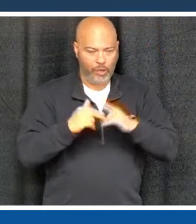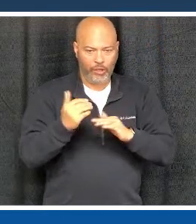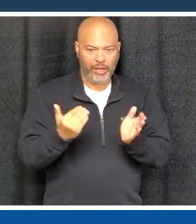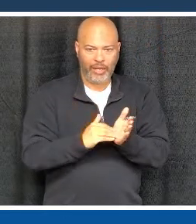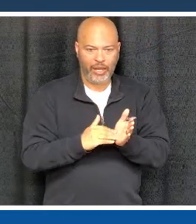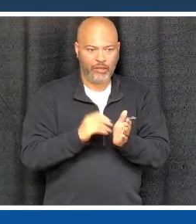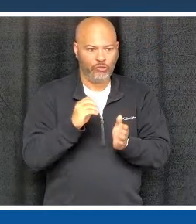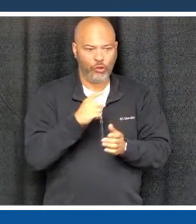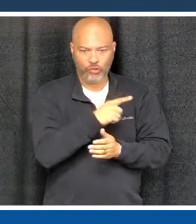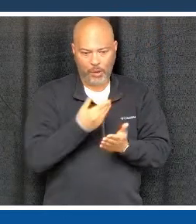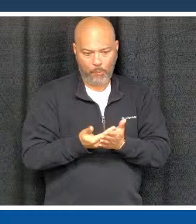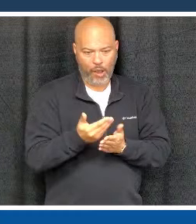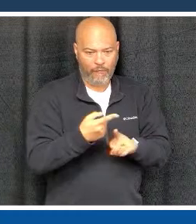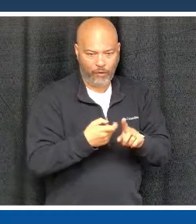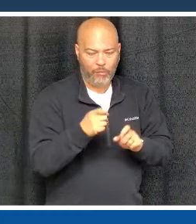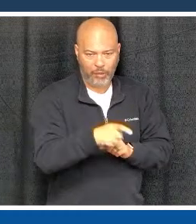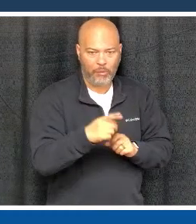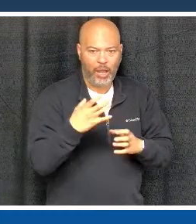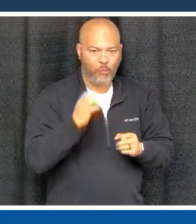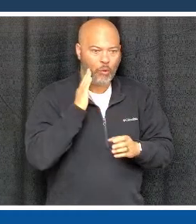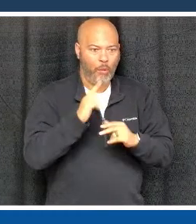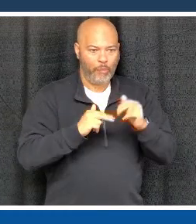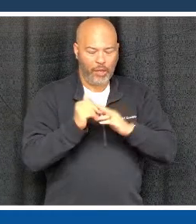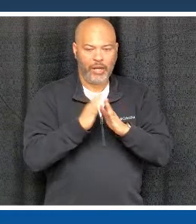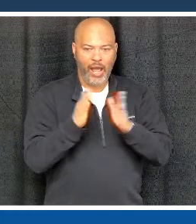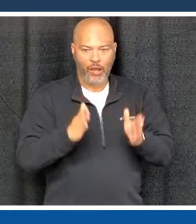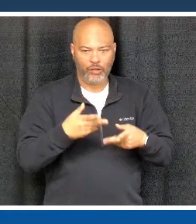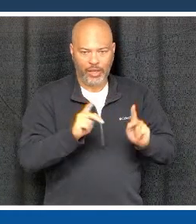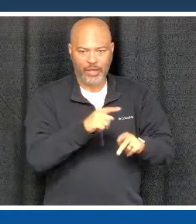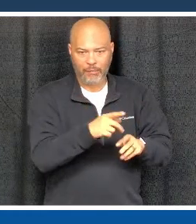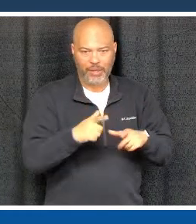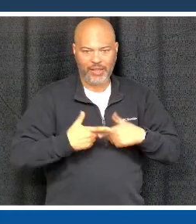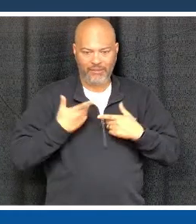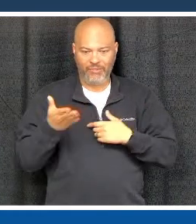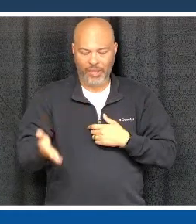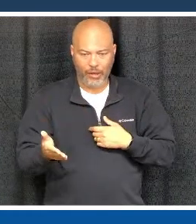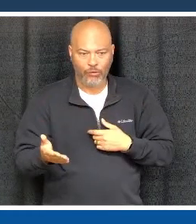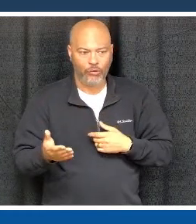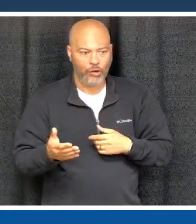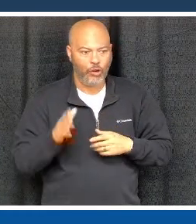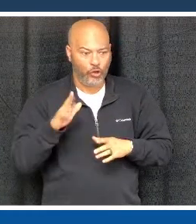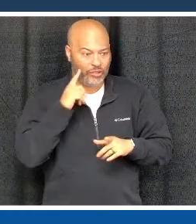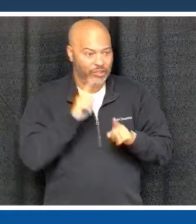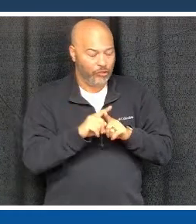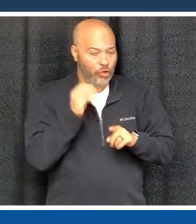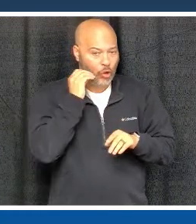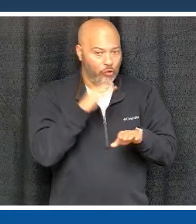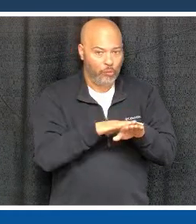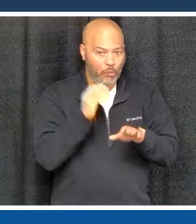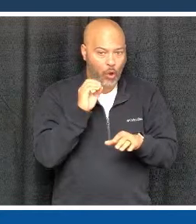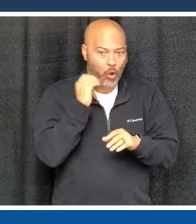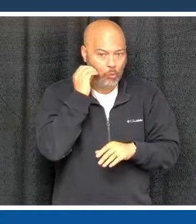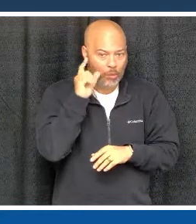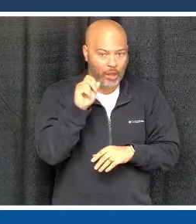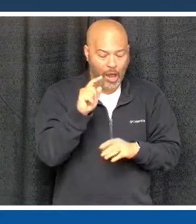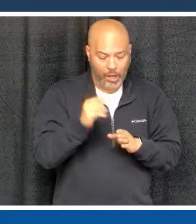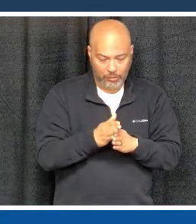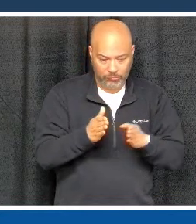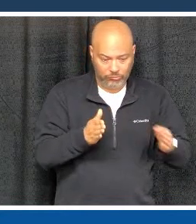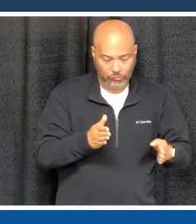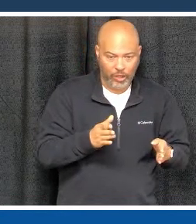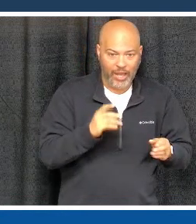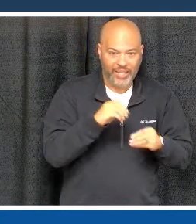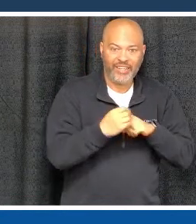she has actually bought it from him and intends to build a house and let him live back in it. Her sister owns a mobile home lot a couple doors down, actually